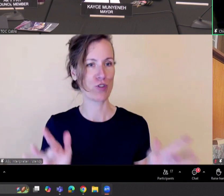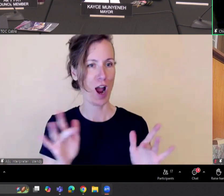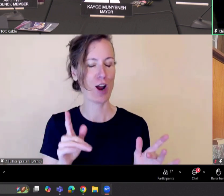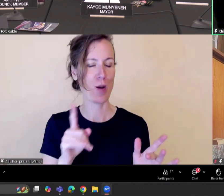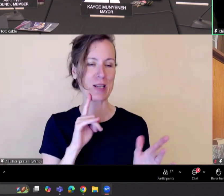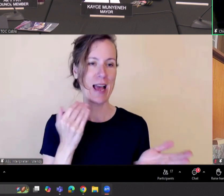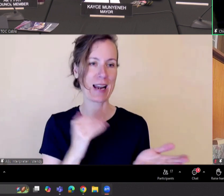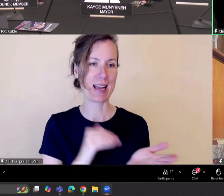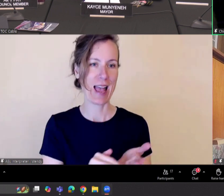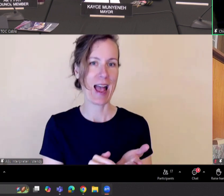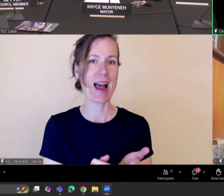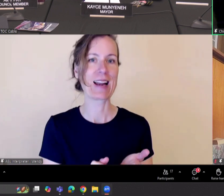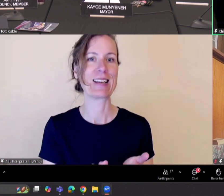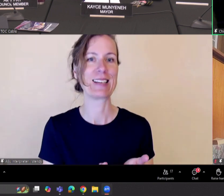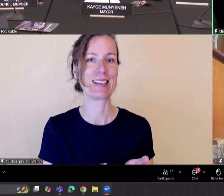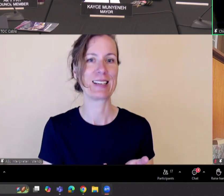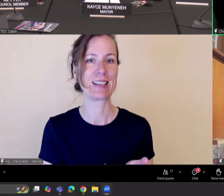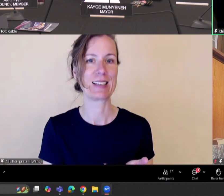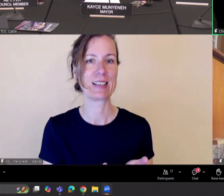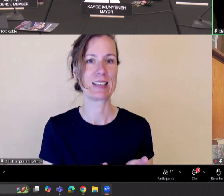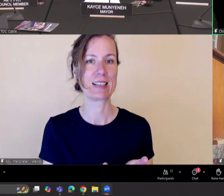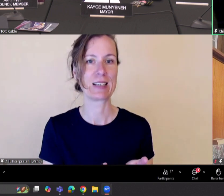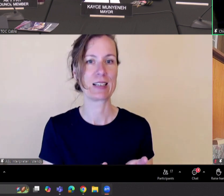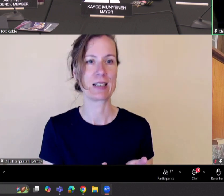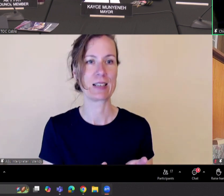and I'm going to keep my mouth shut after this.